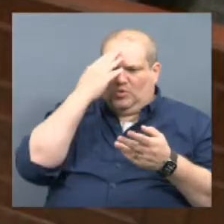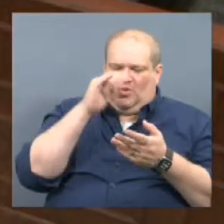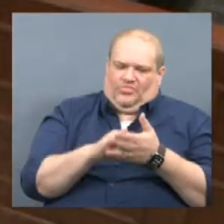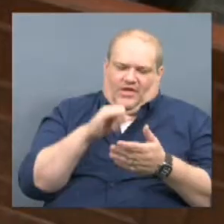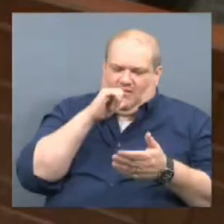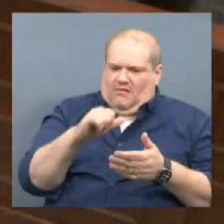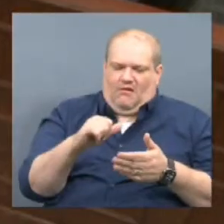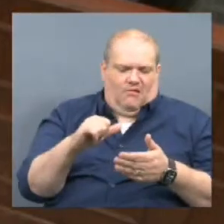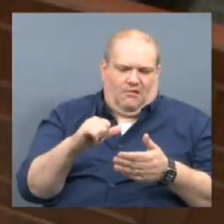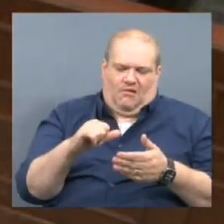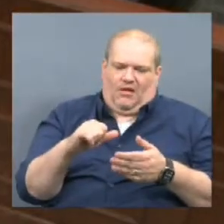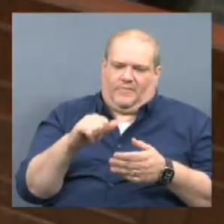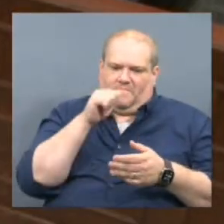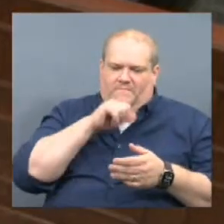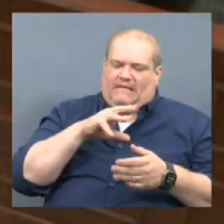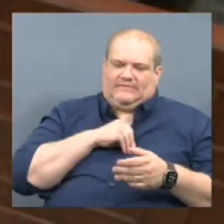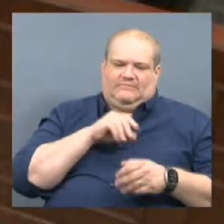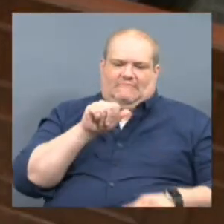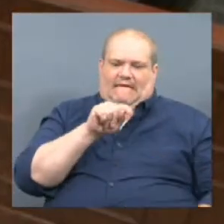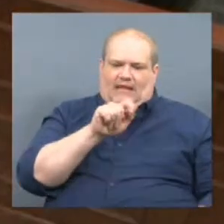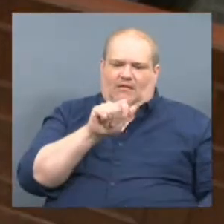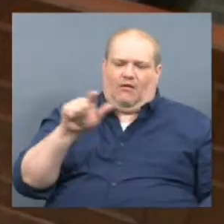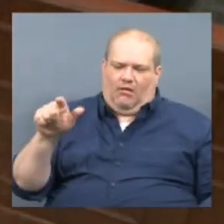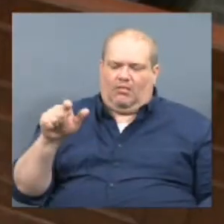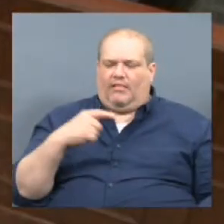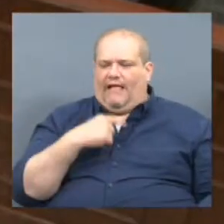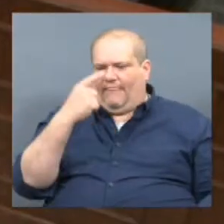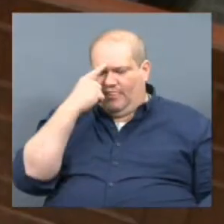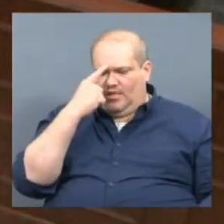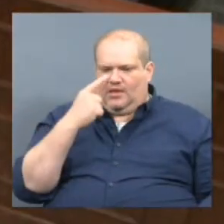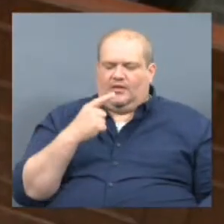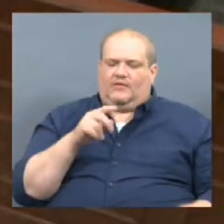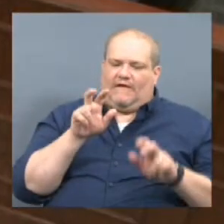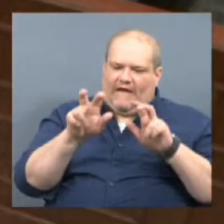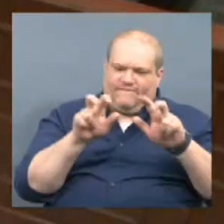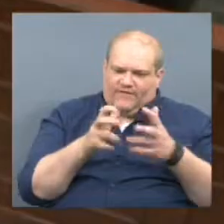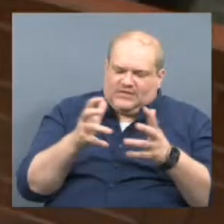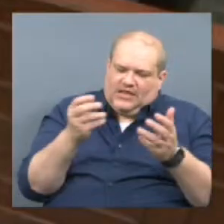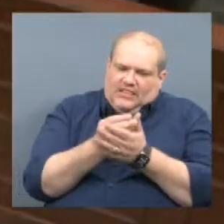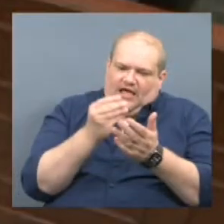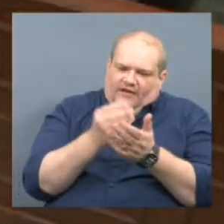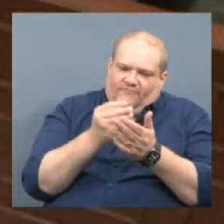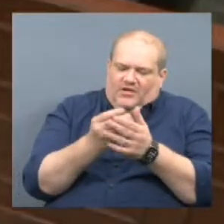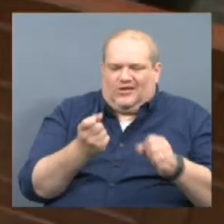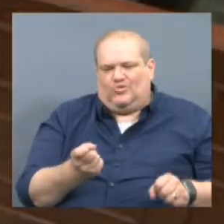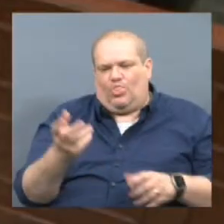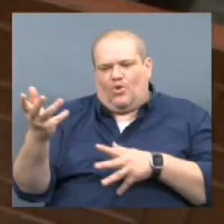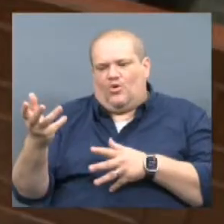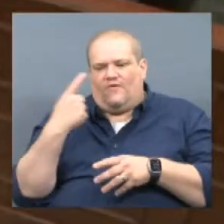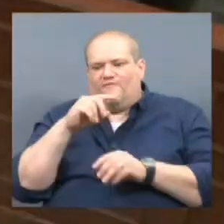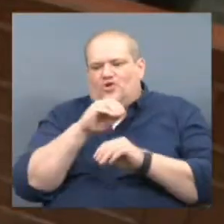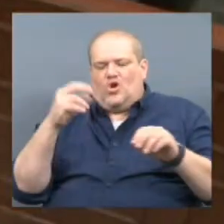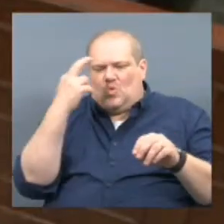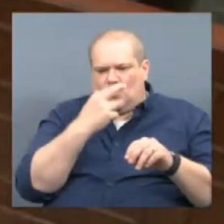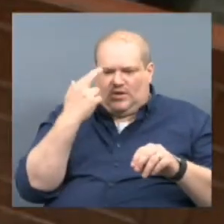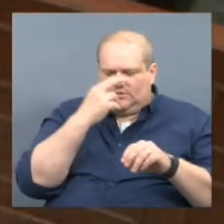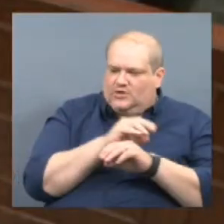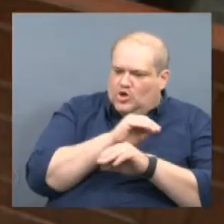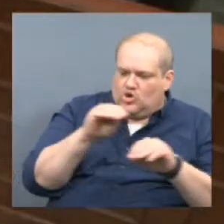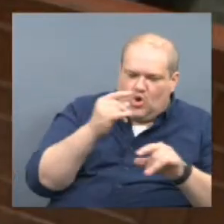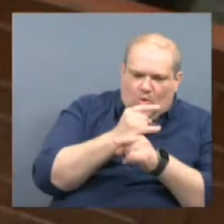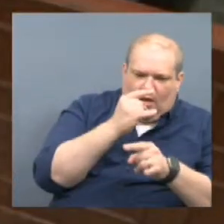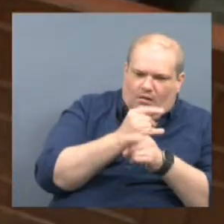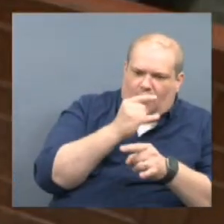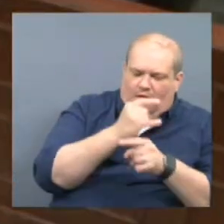that's not going to be tolerated at all. I think she'll be investing a lot of money to throw it away, like, for no reason. So no